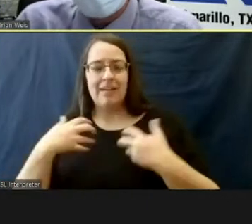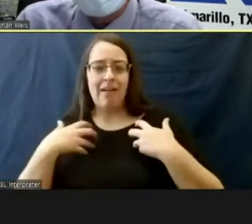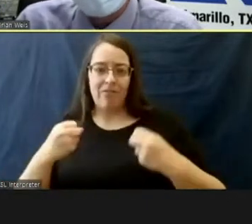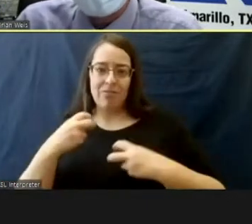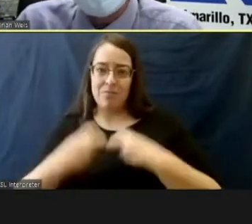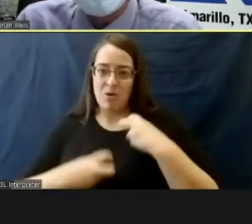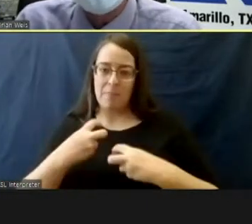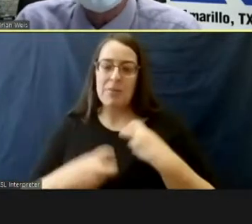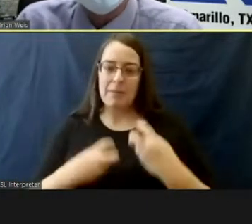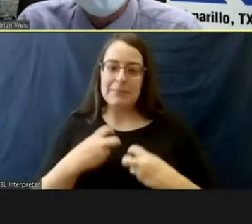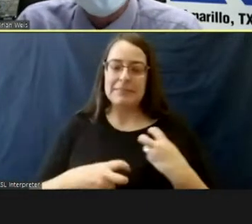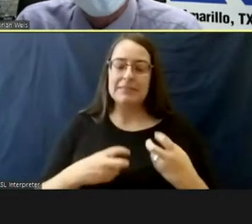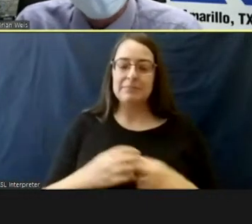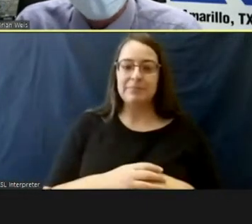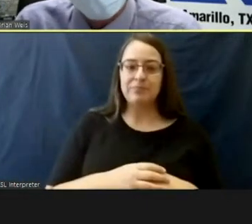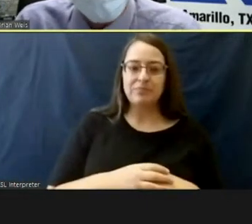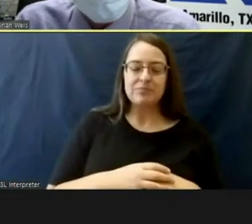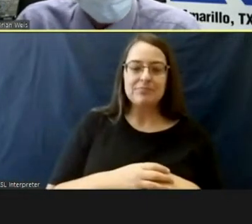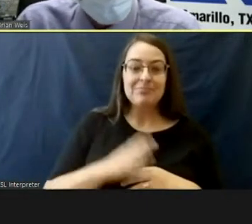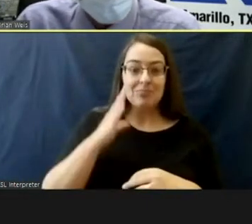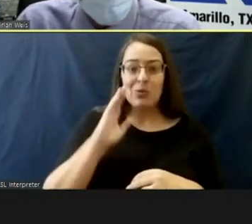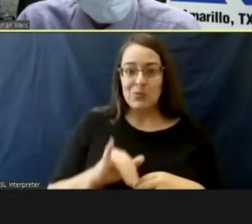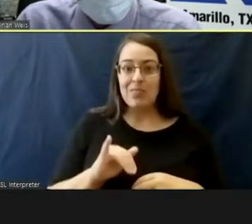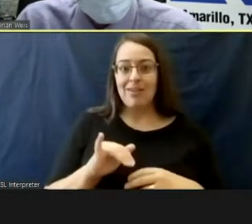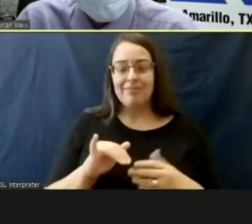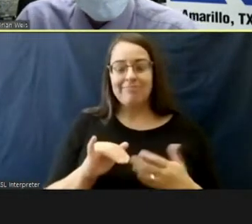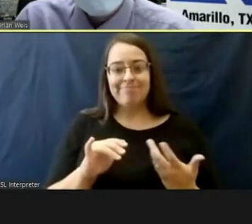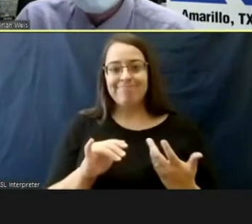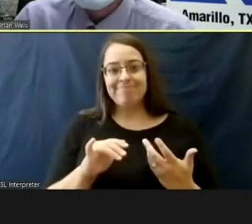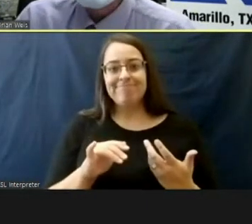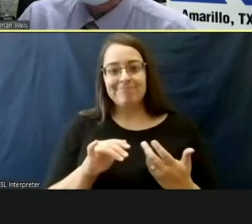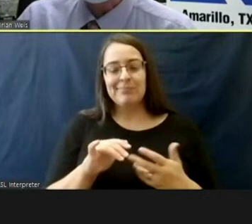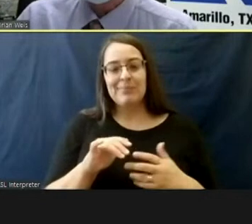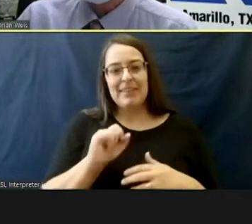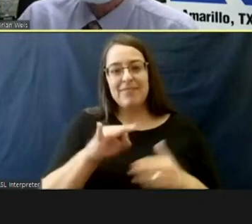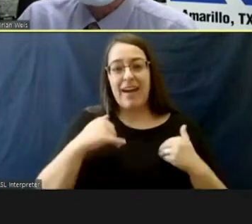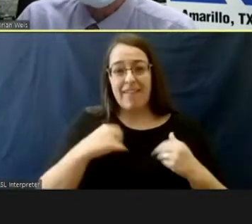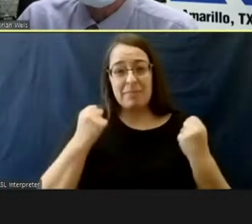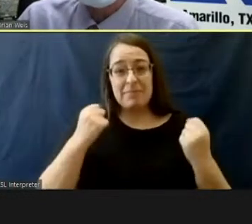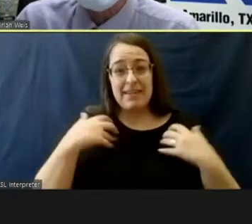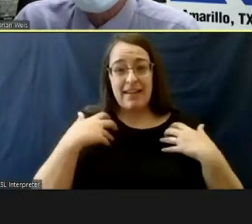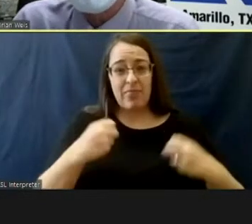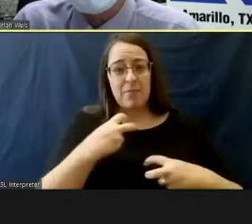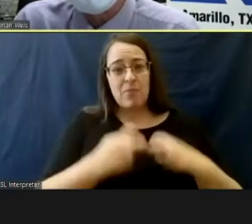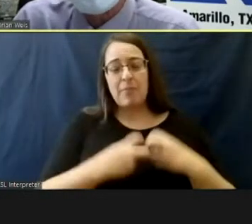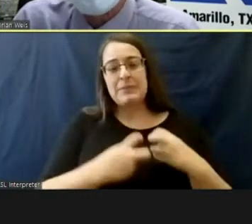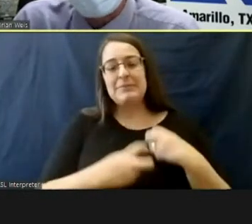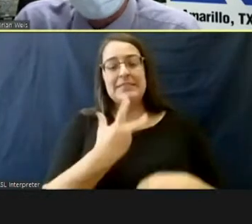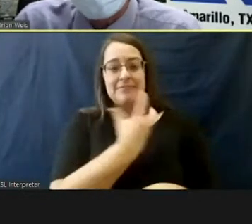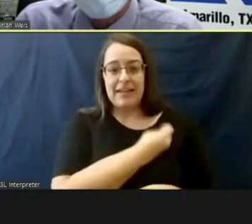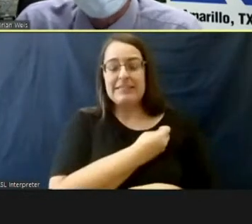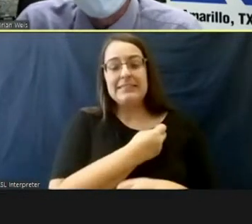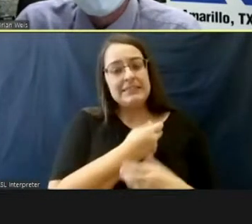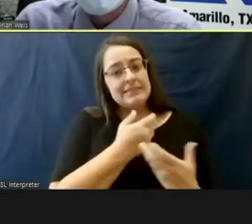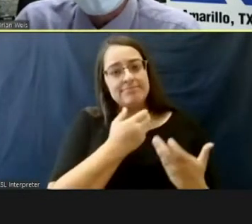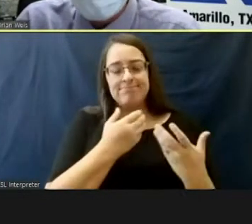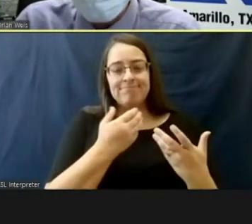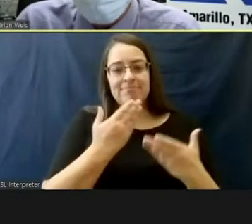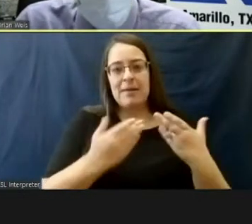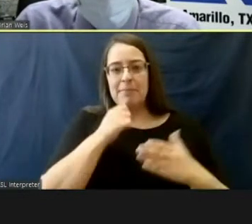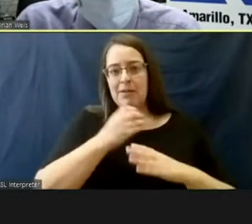still suffer severe disease from it, even despite a vaccine. Now, in terms of medications, we continue to use